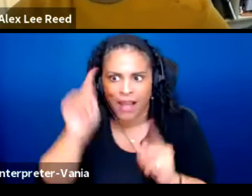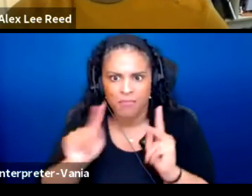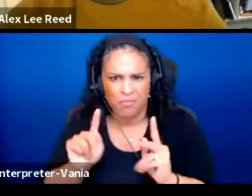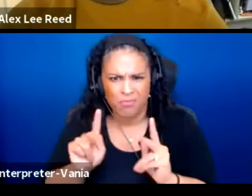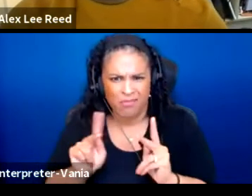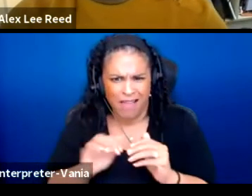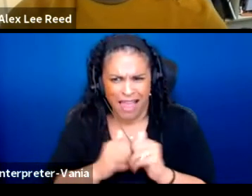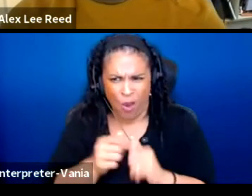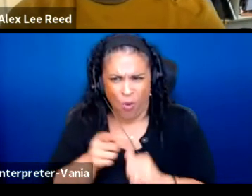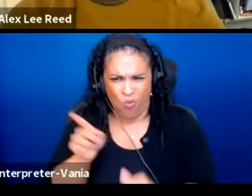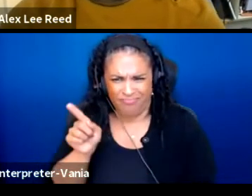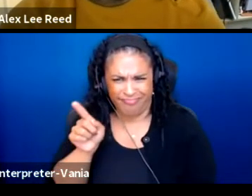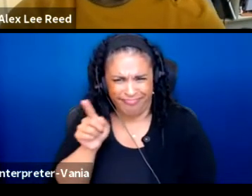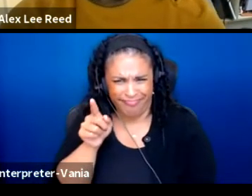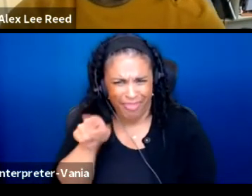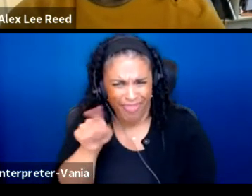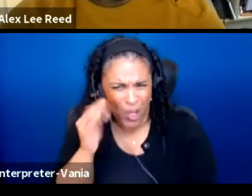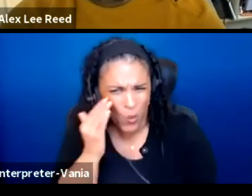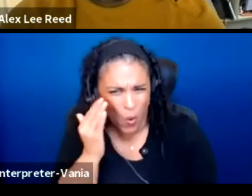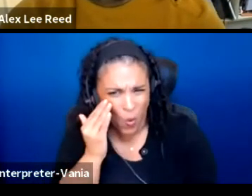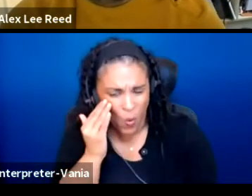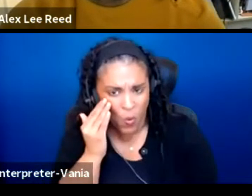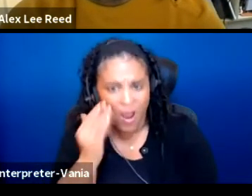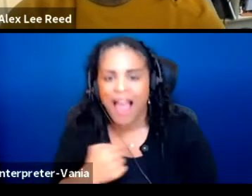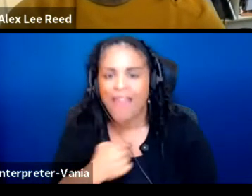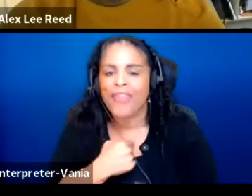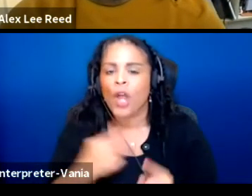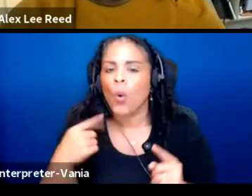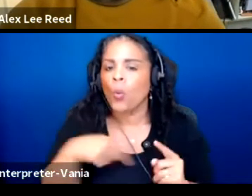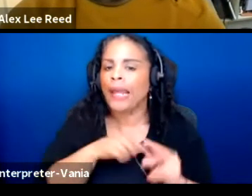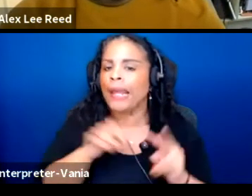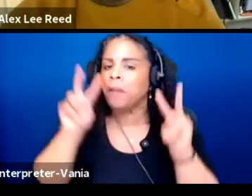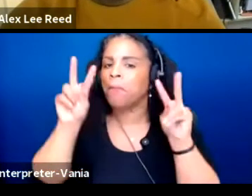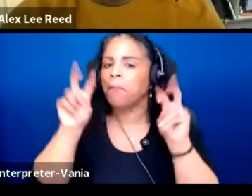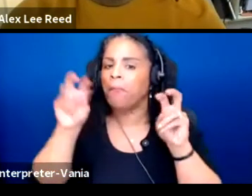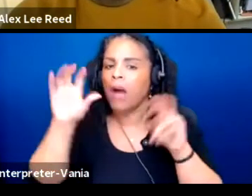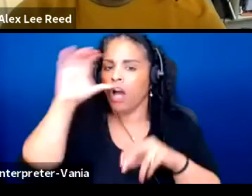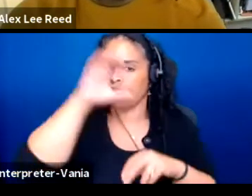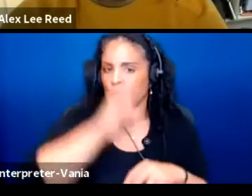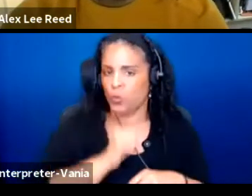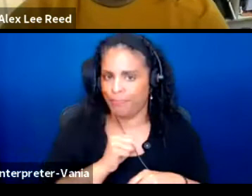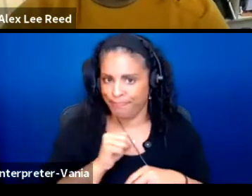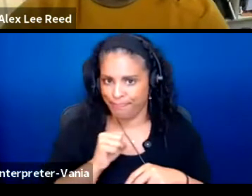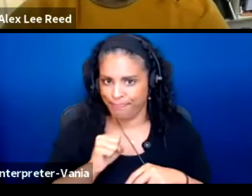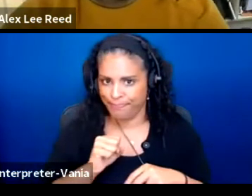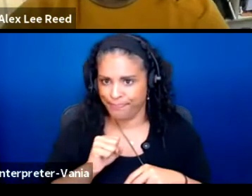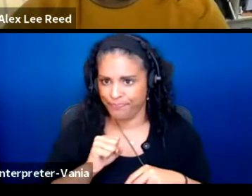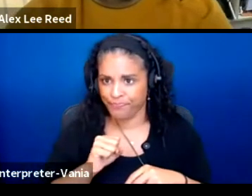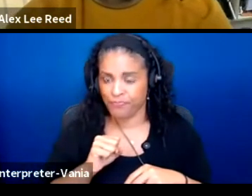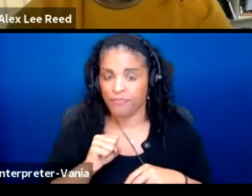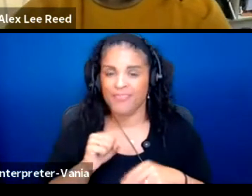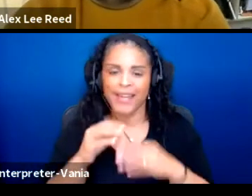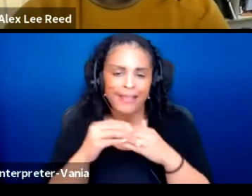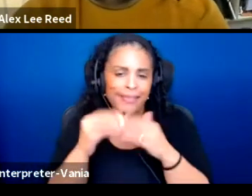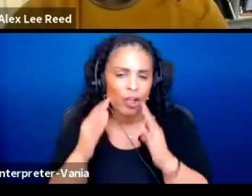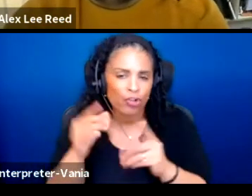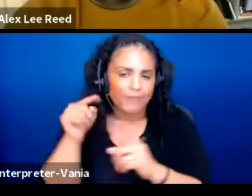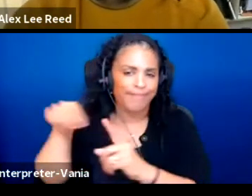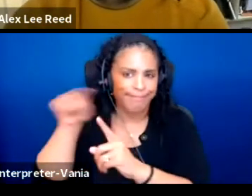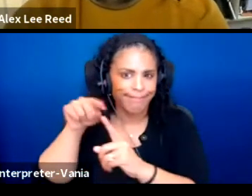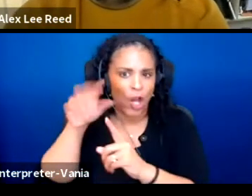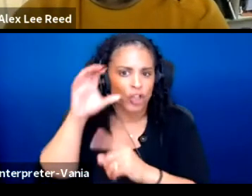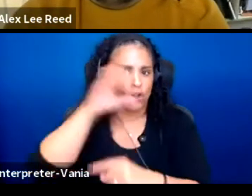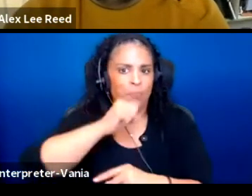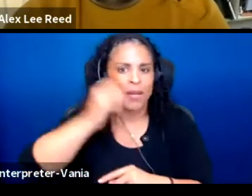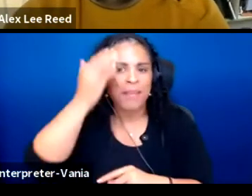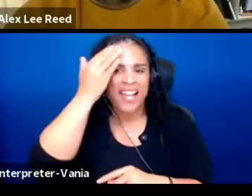know? I think that we assume, and that as leaders assume that because